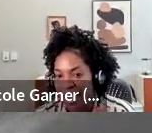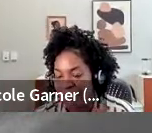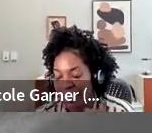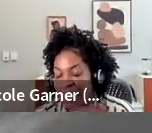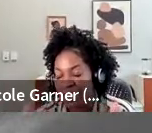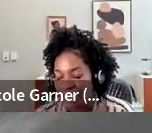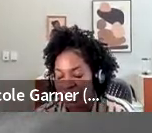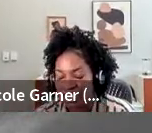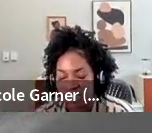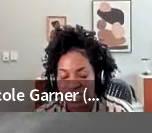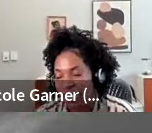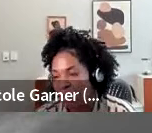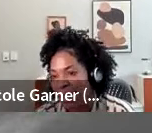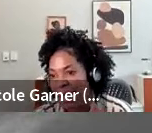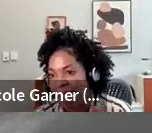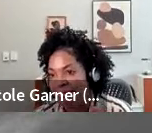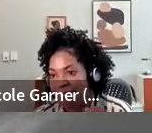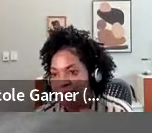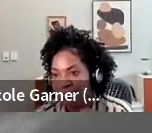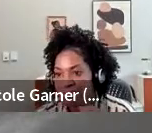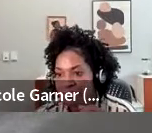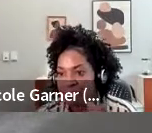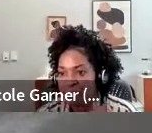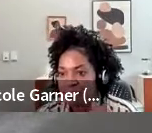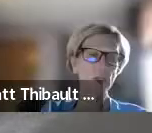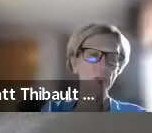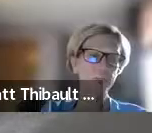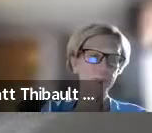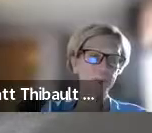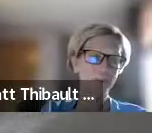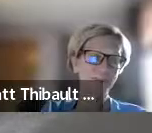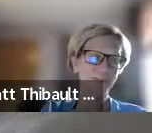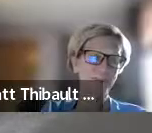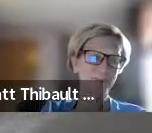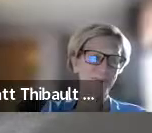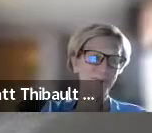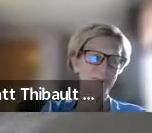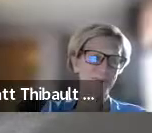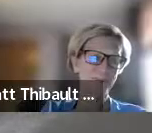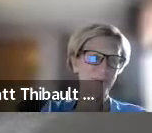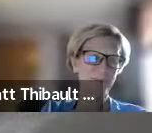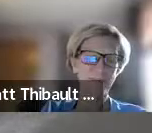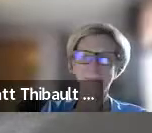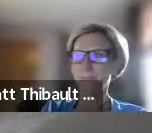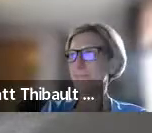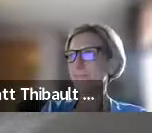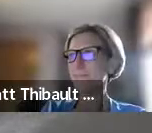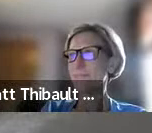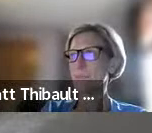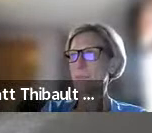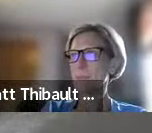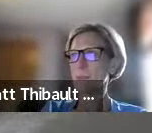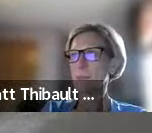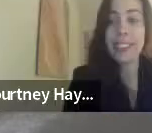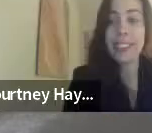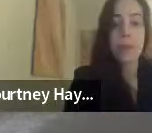to hear any suggestions that you may have. Great, thank you. Absolutely.